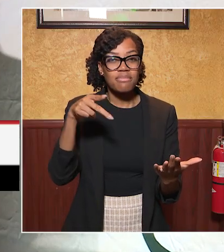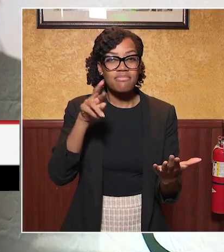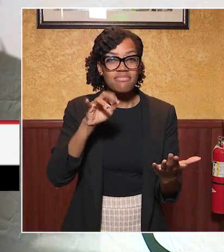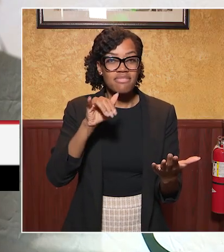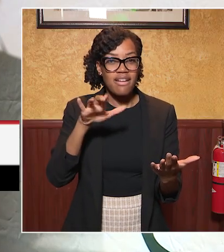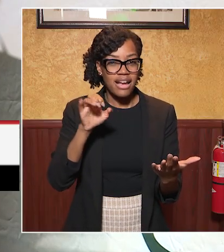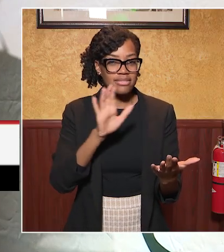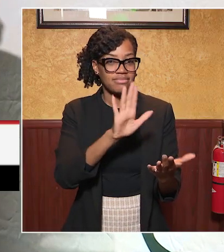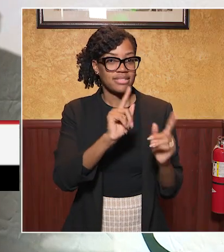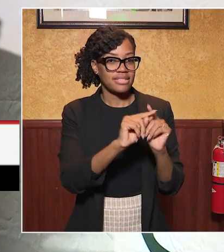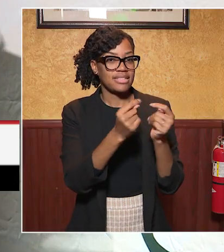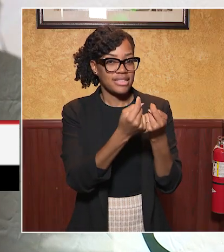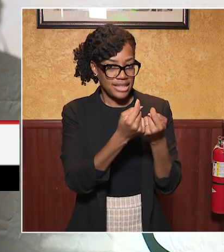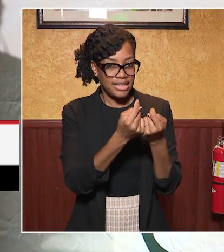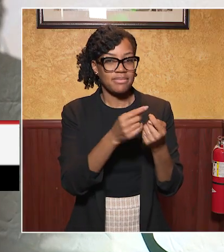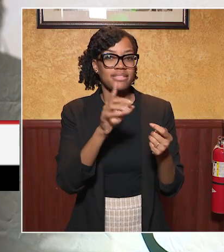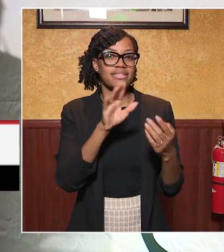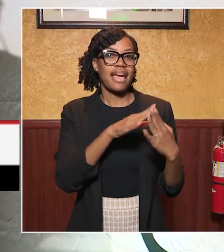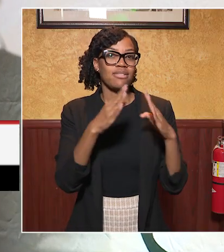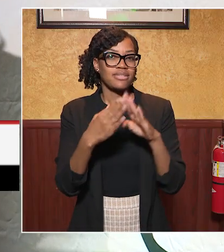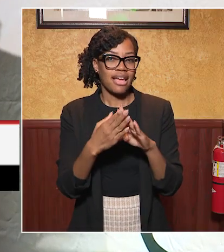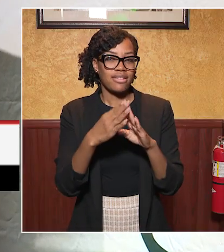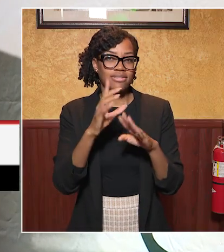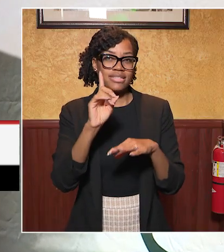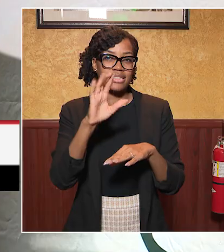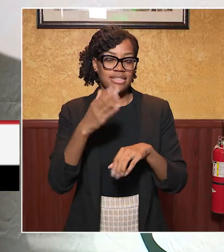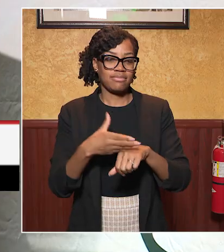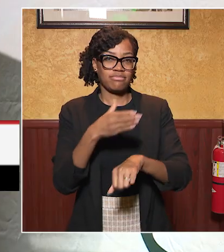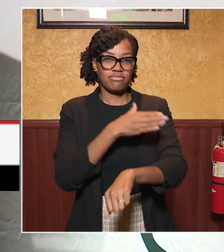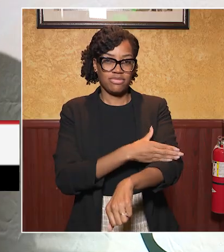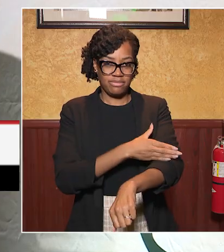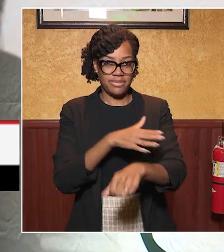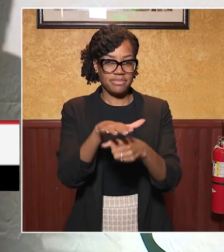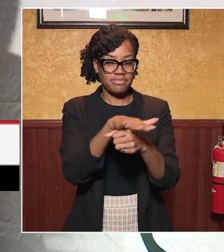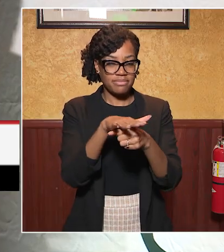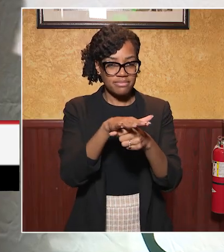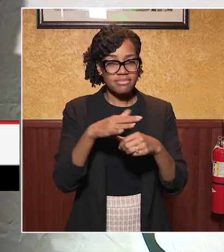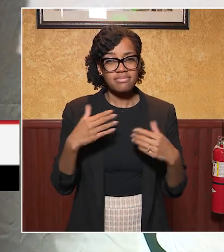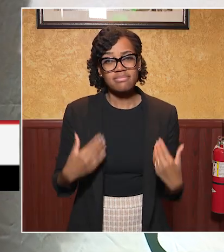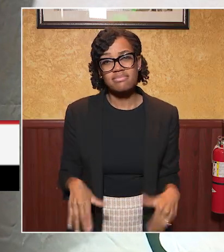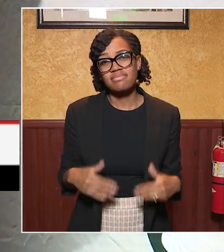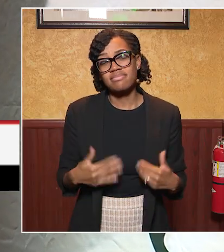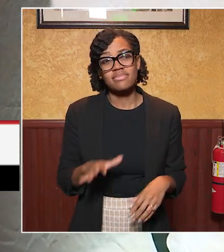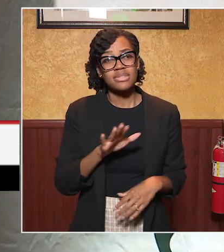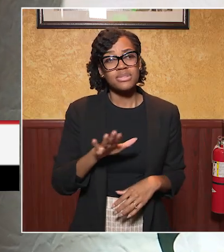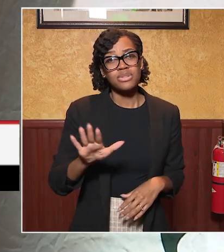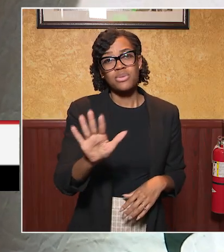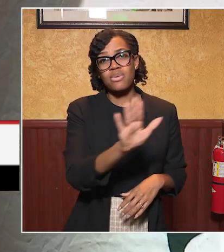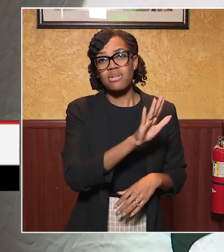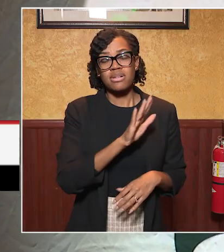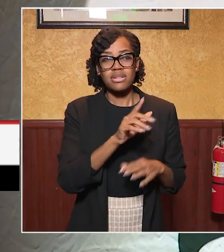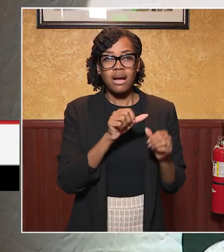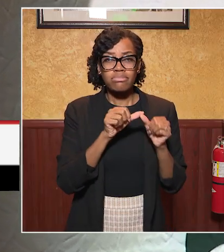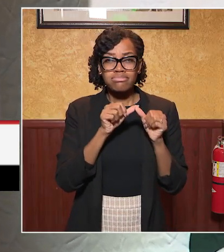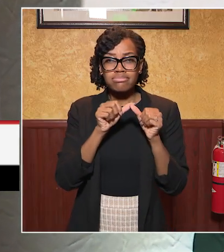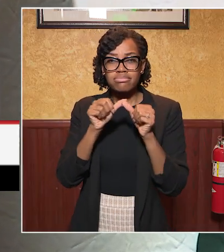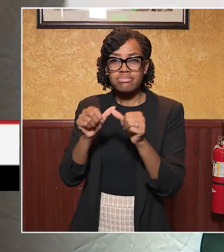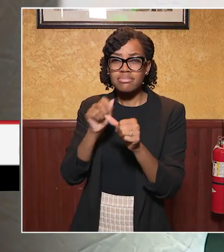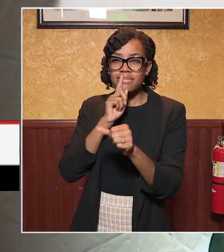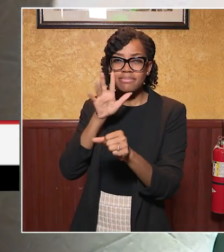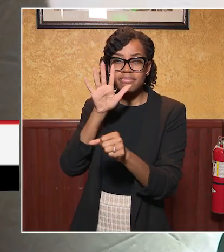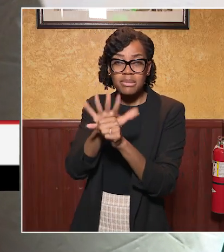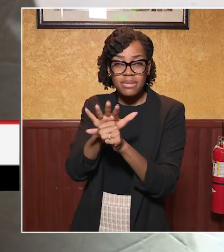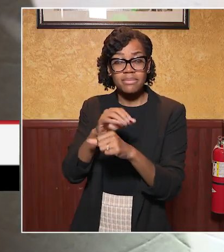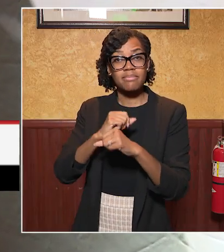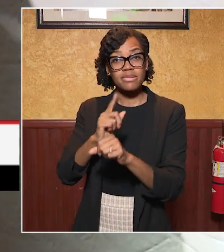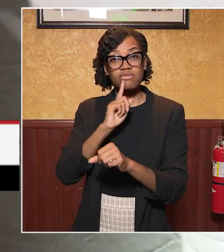Business Improvement District for inviting me here today and for their continued commitment to ensuring that we have strong,